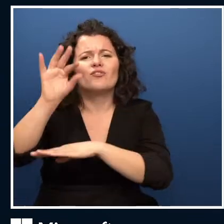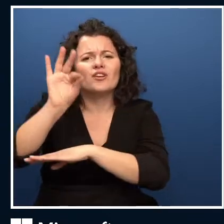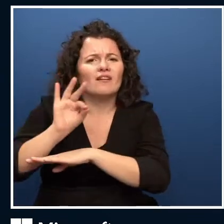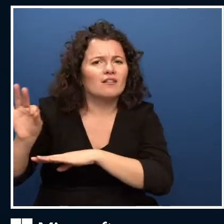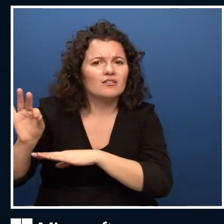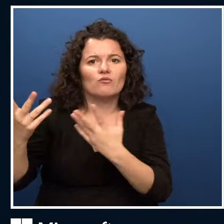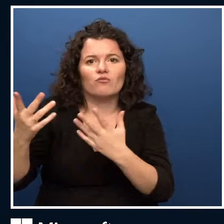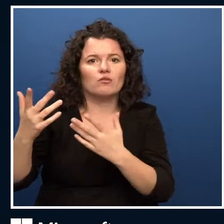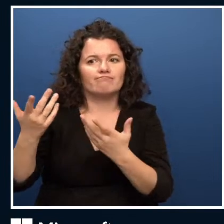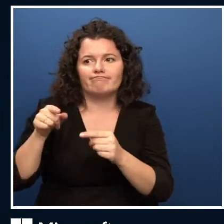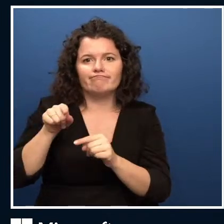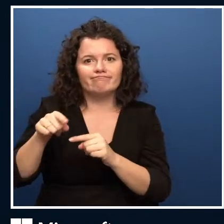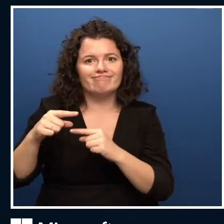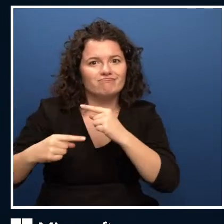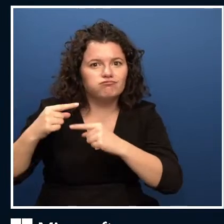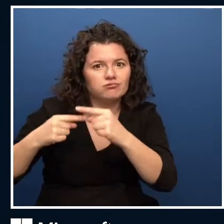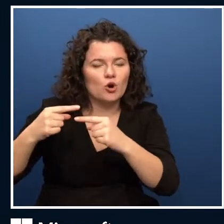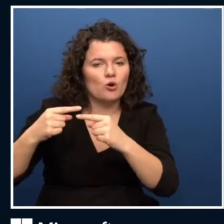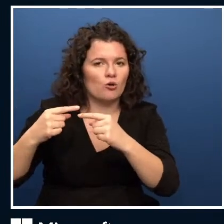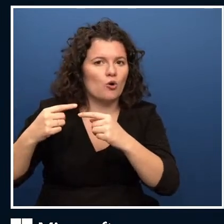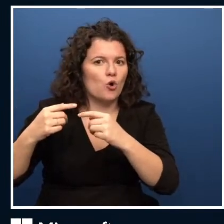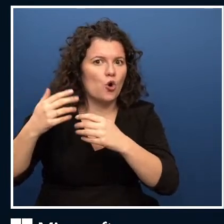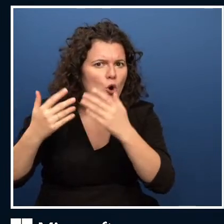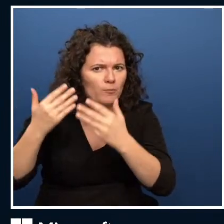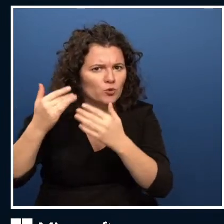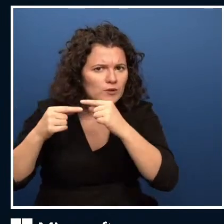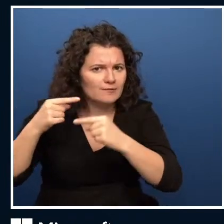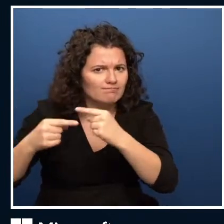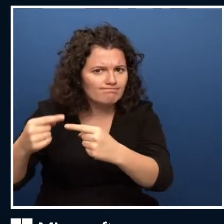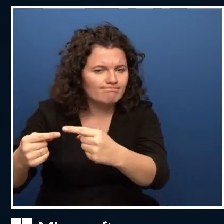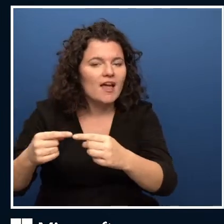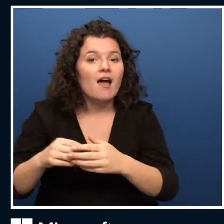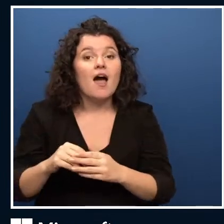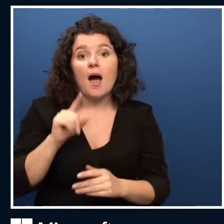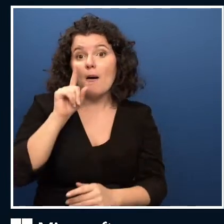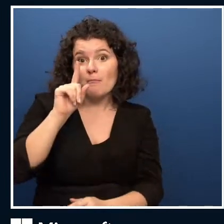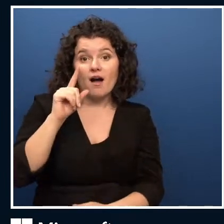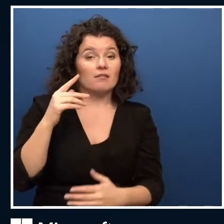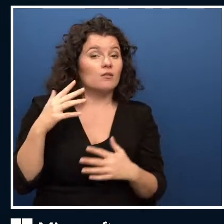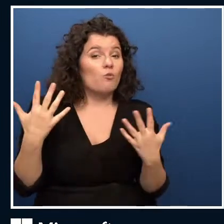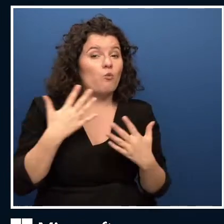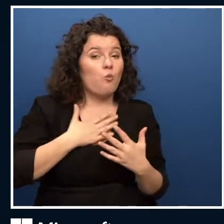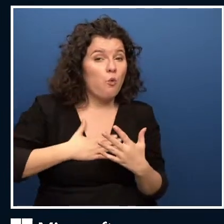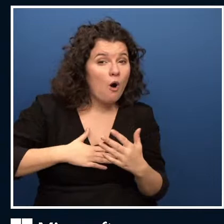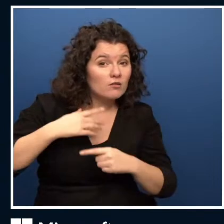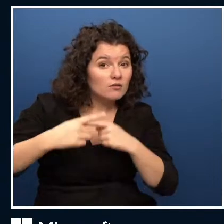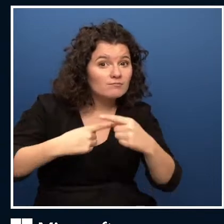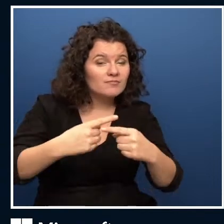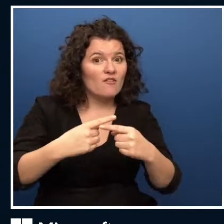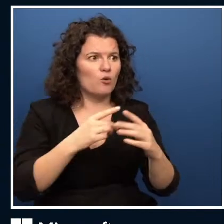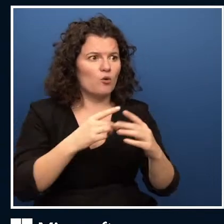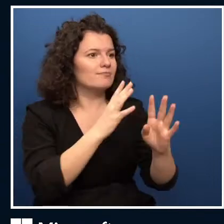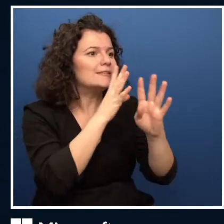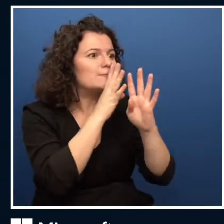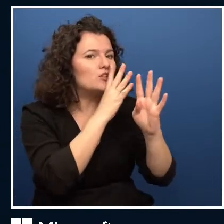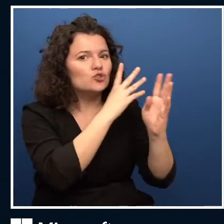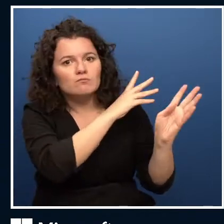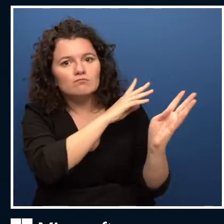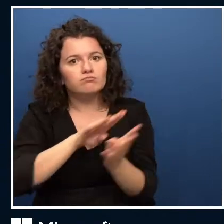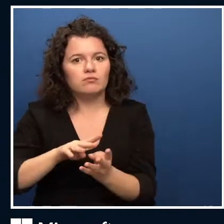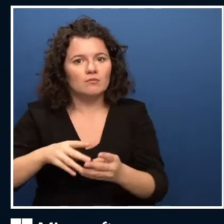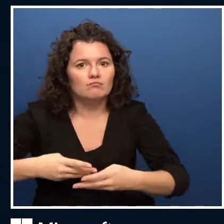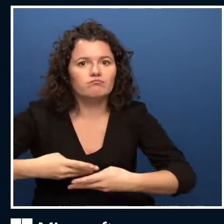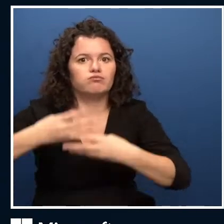what do we require for actually the speech translation or text-to-speech translation?